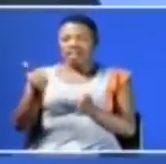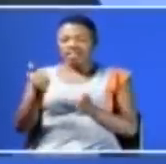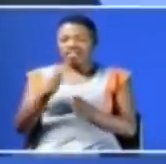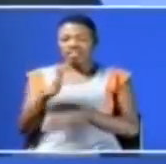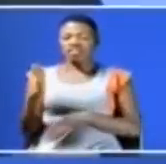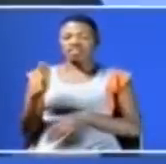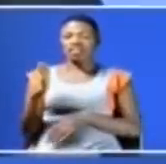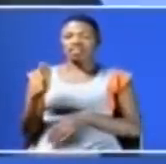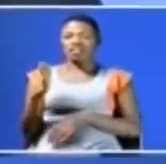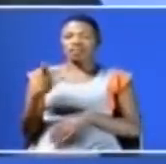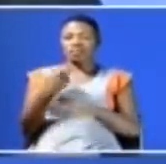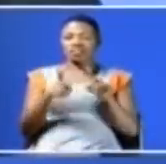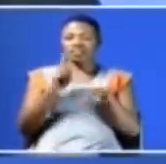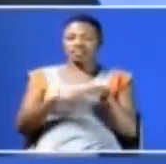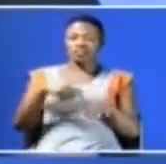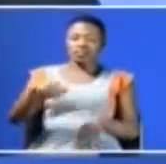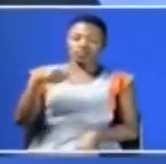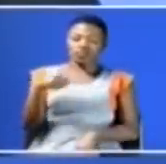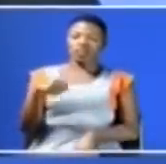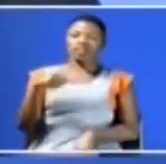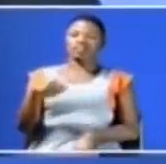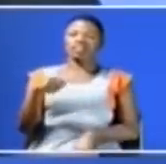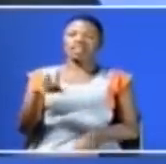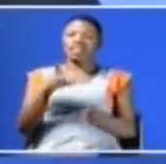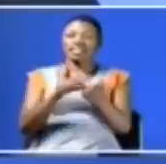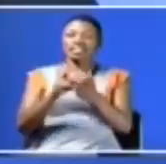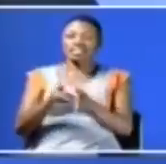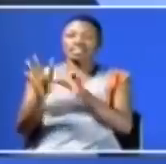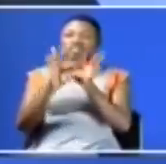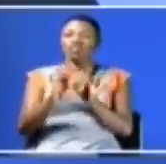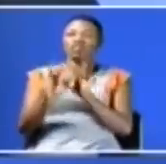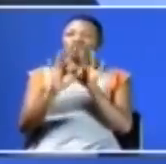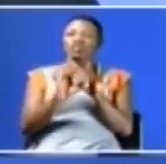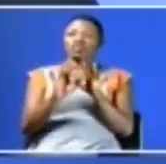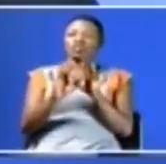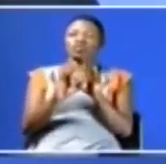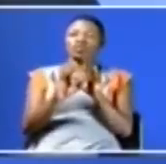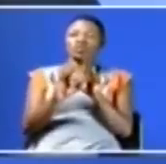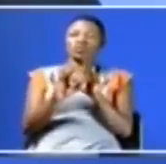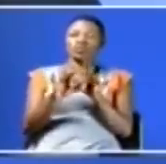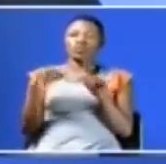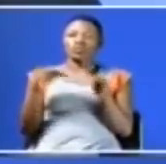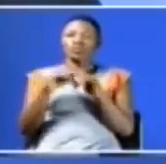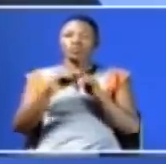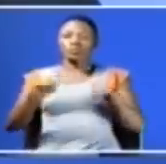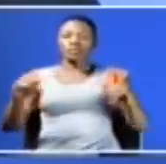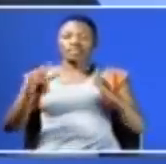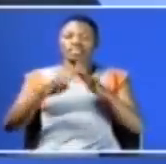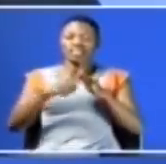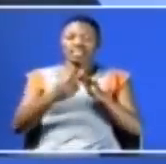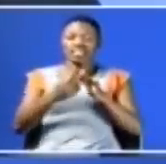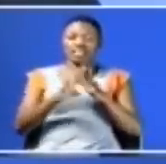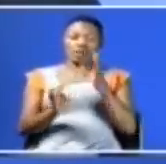as they shook hands and talked about unity, disunity started growing